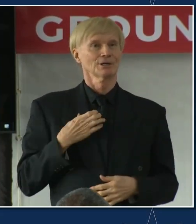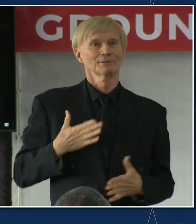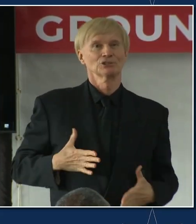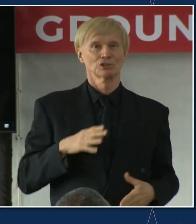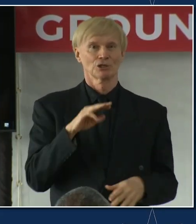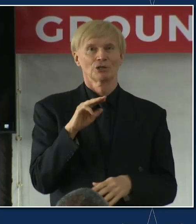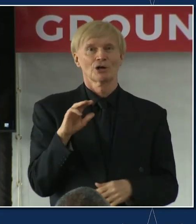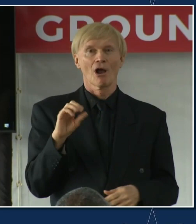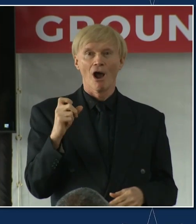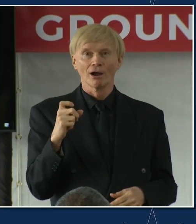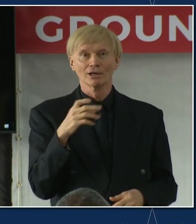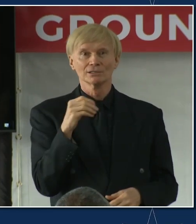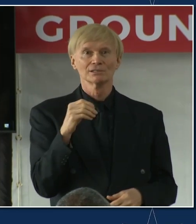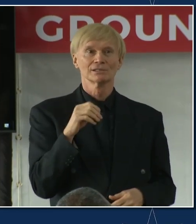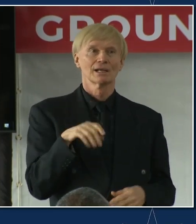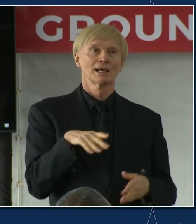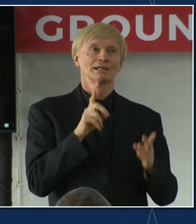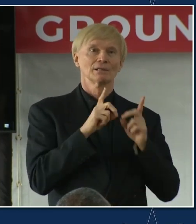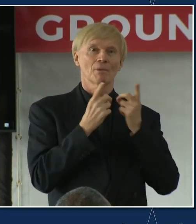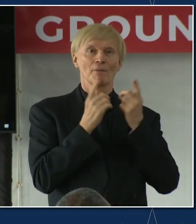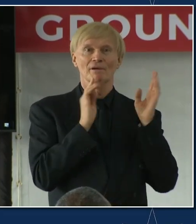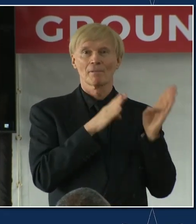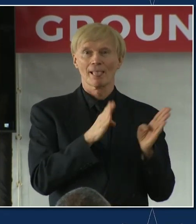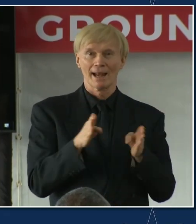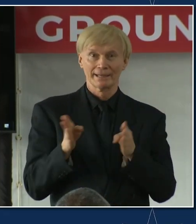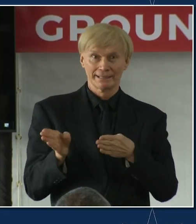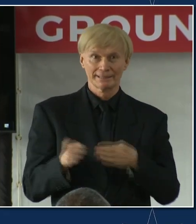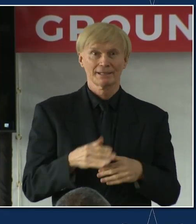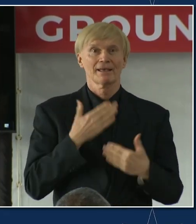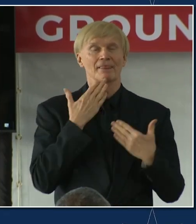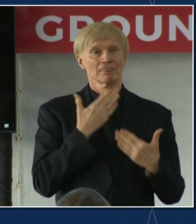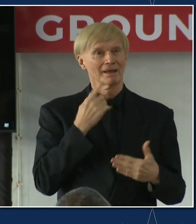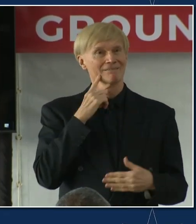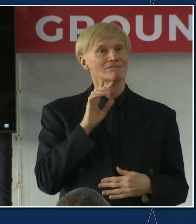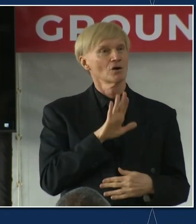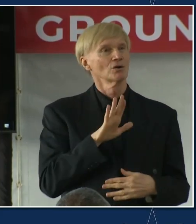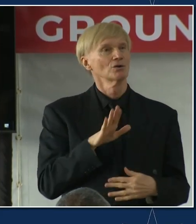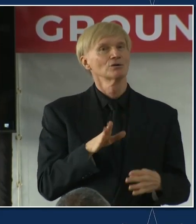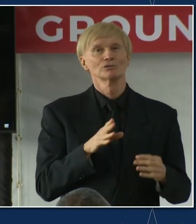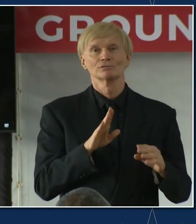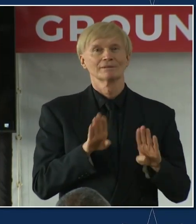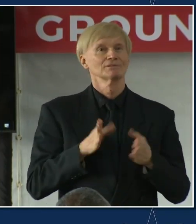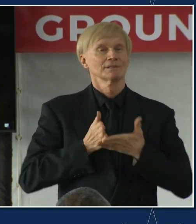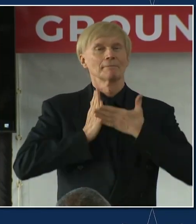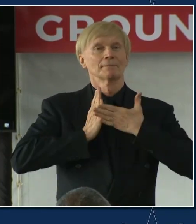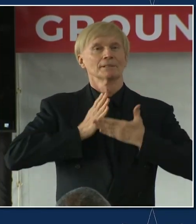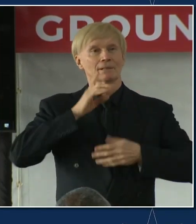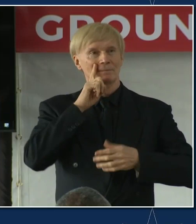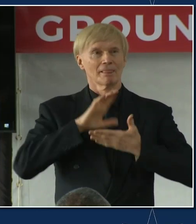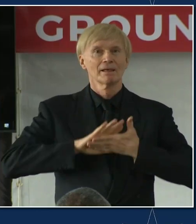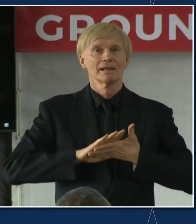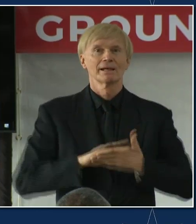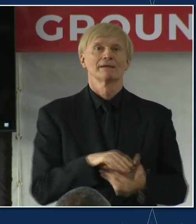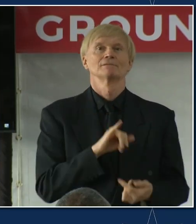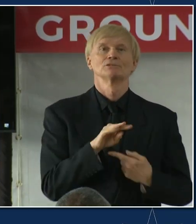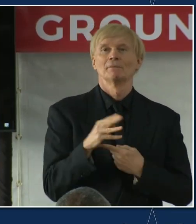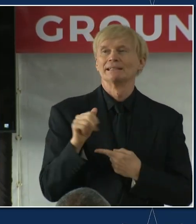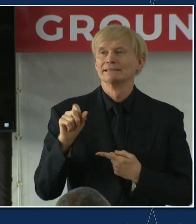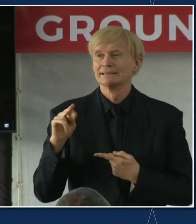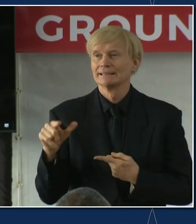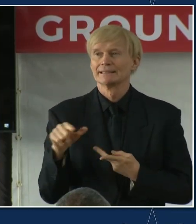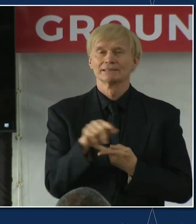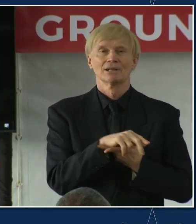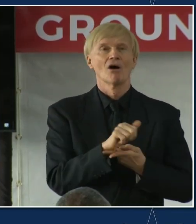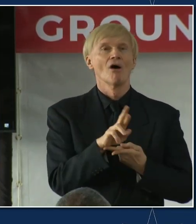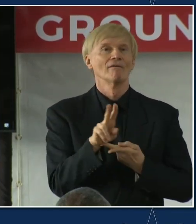Cox and the Department of Planning, thank you for your unwavering belief. To Chip Hastings, to Jim Harbin,